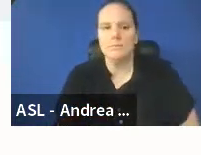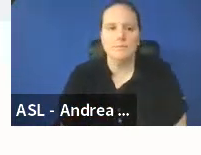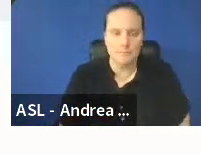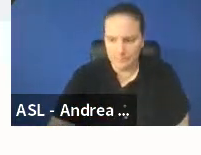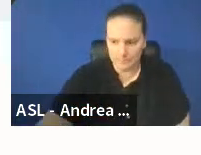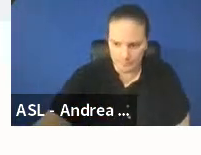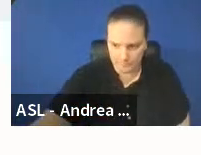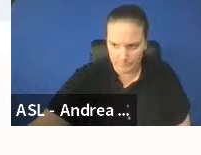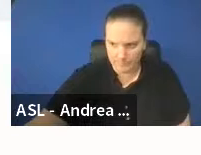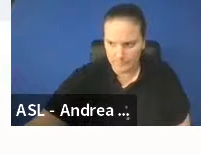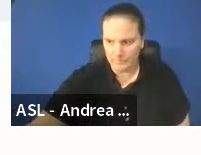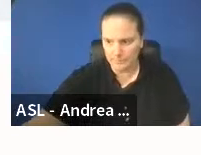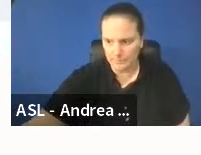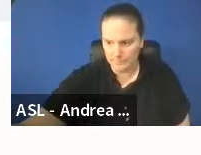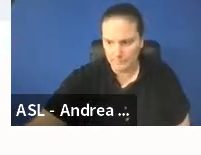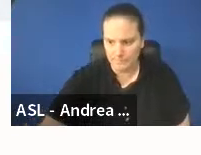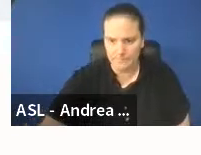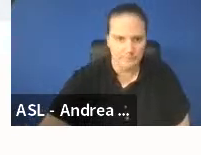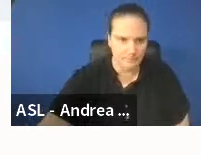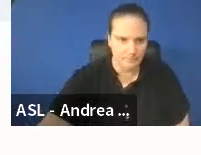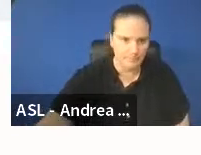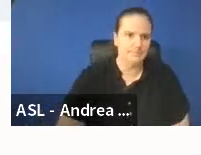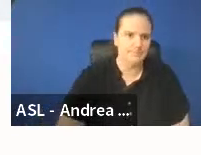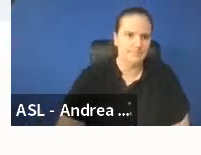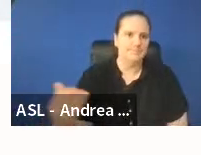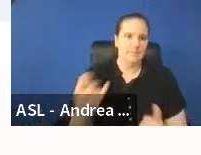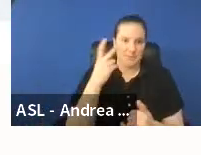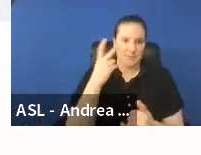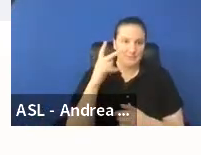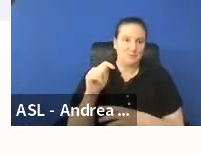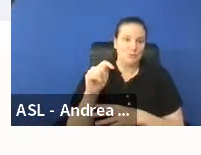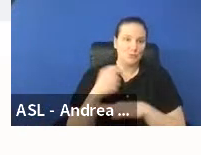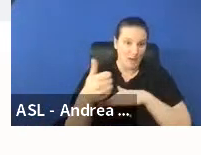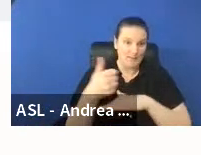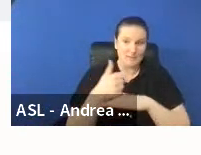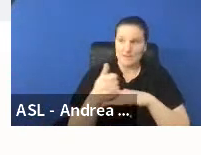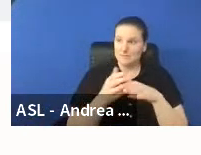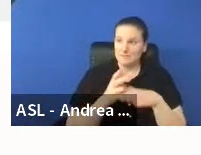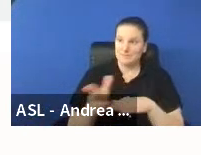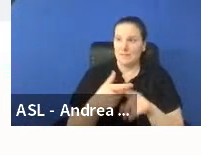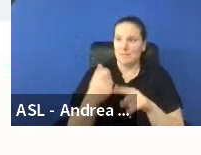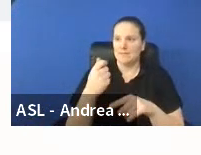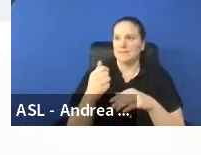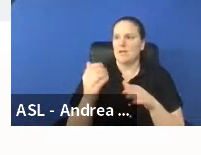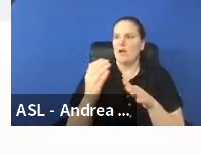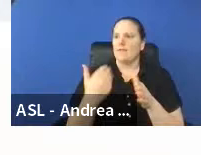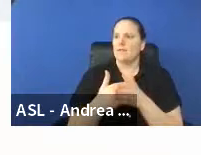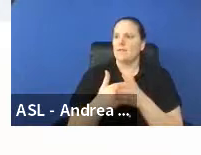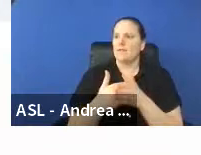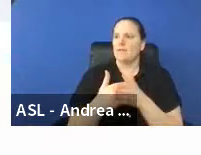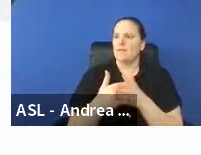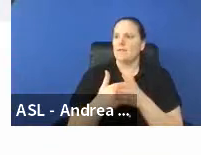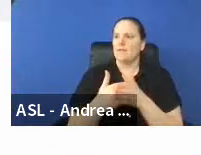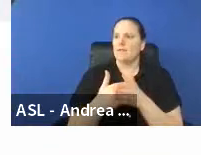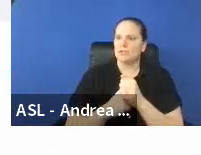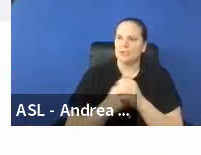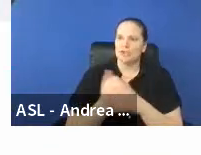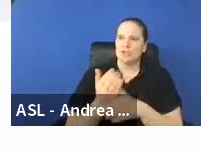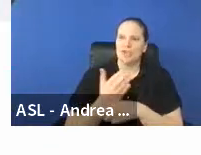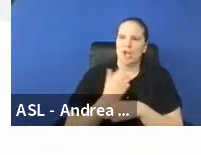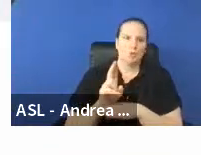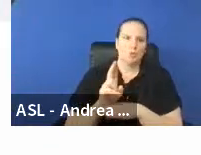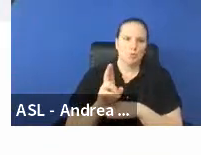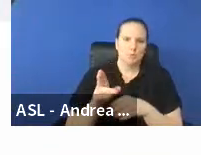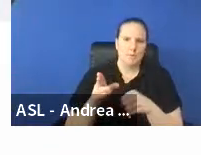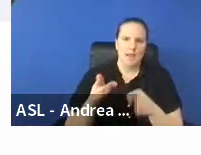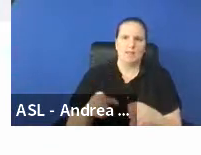is now you can see the transit because it's off to the side of the structure as well as the shared use path. So the